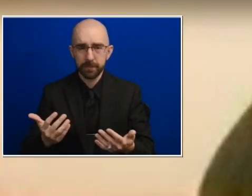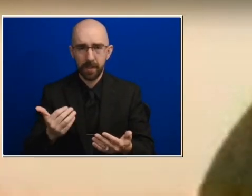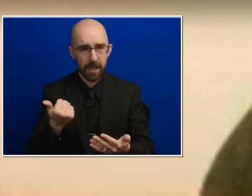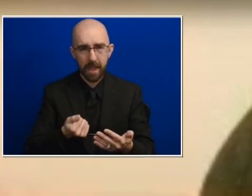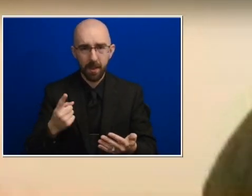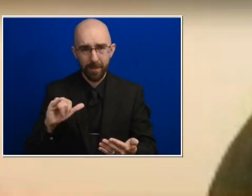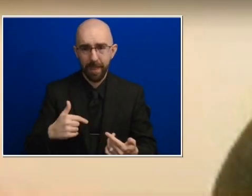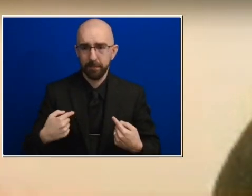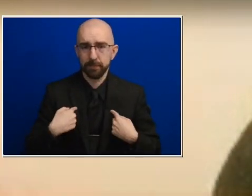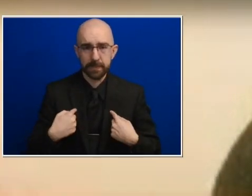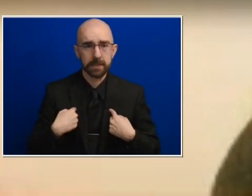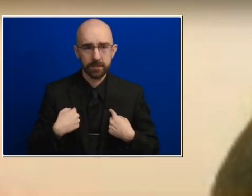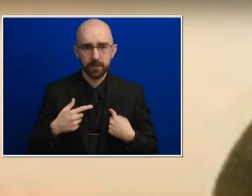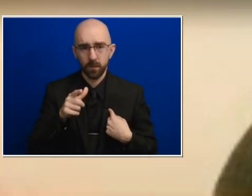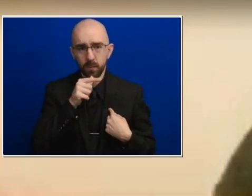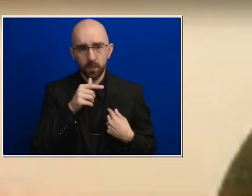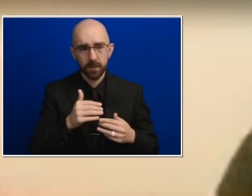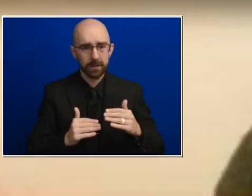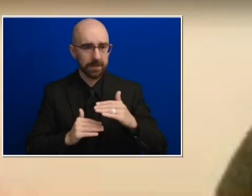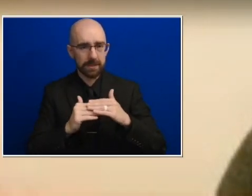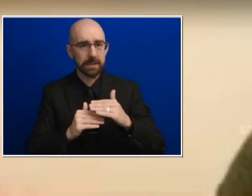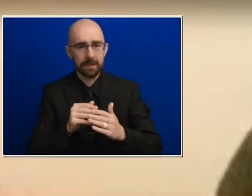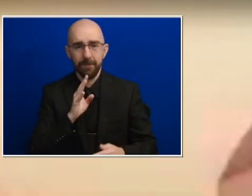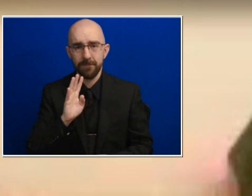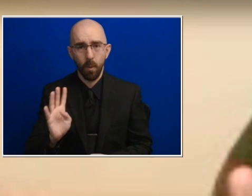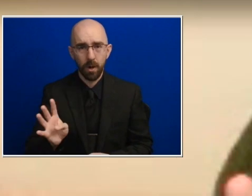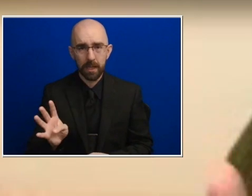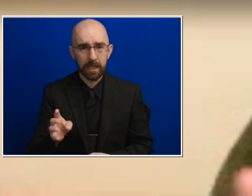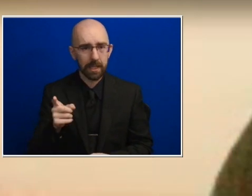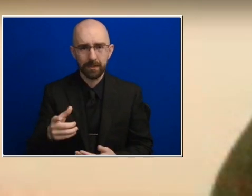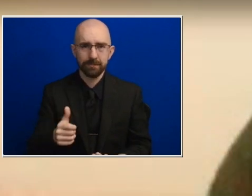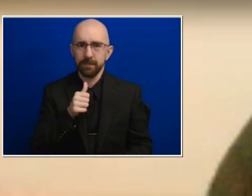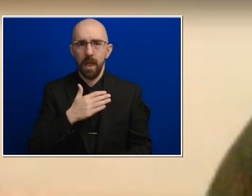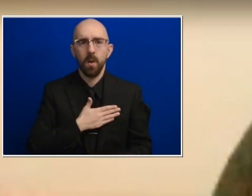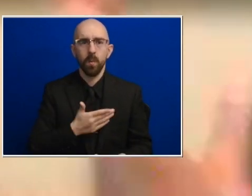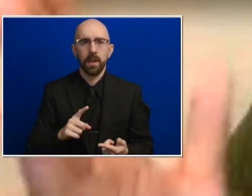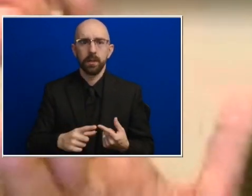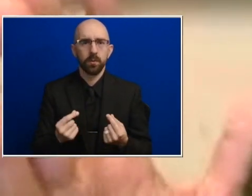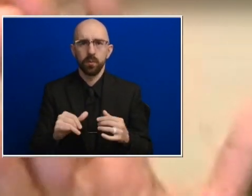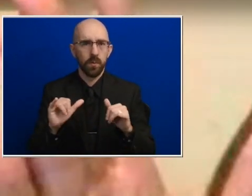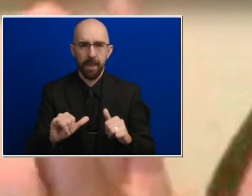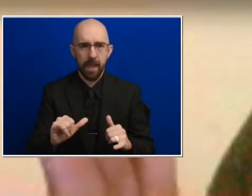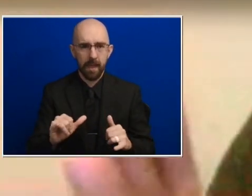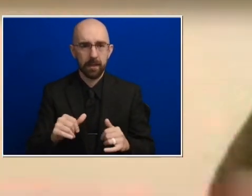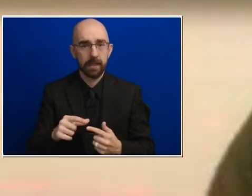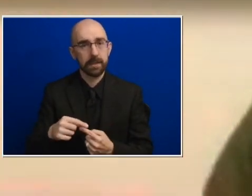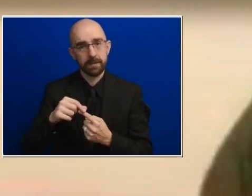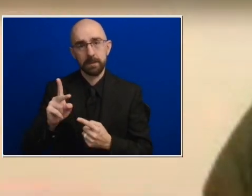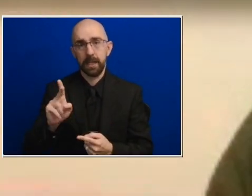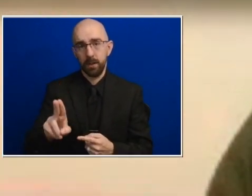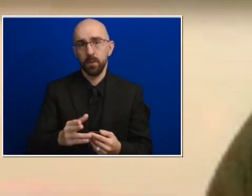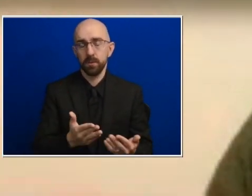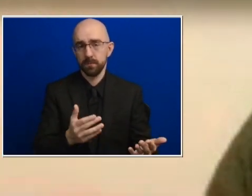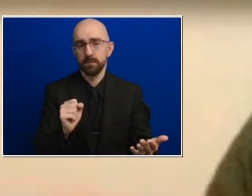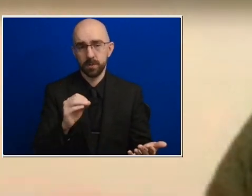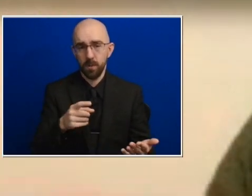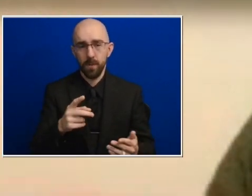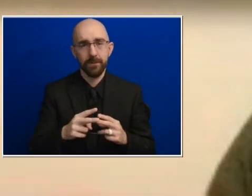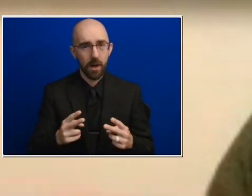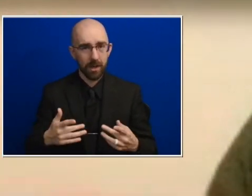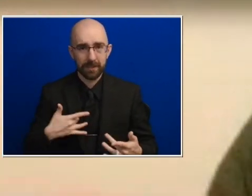like myself who is nearing 40, they were unwilling to do so, except KU. So we were very